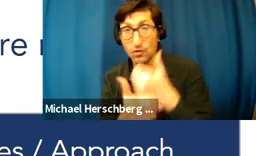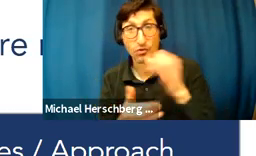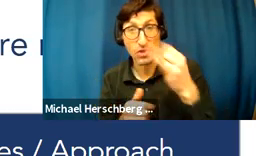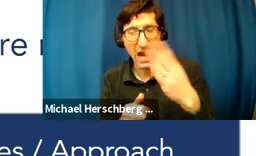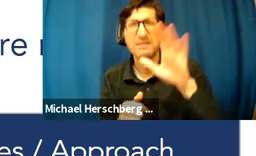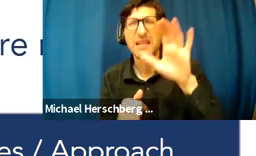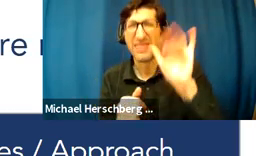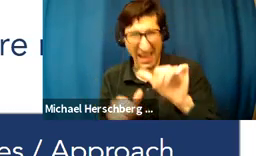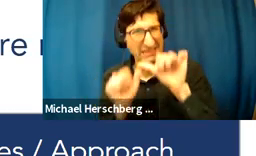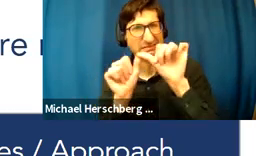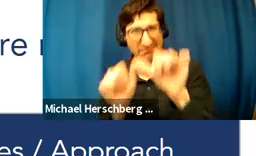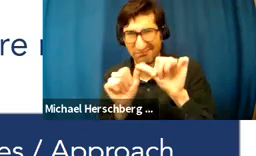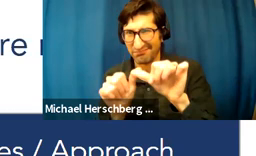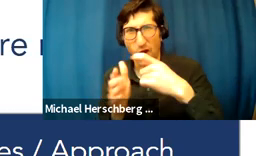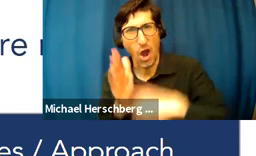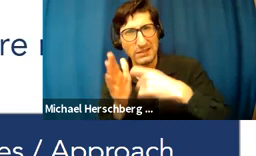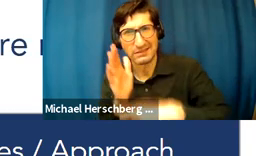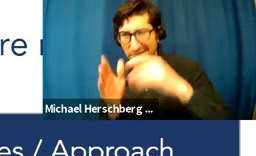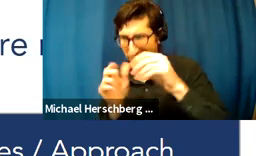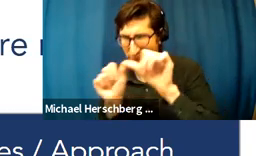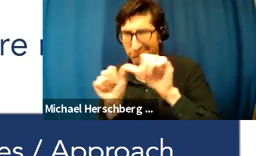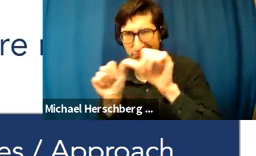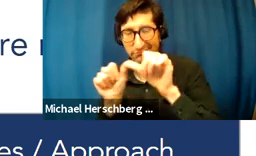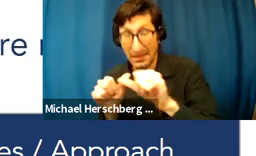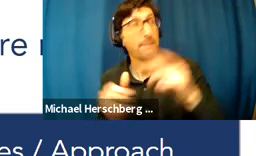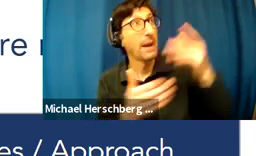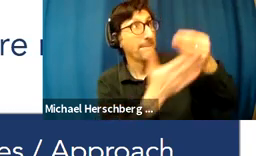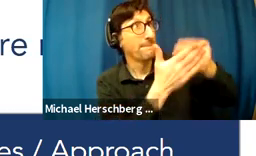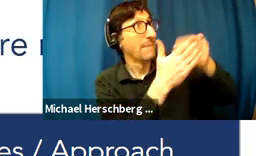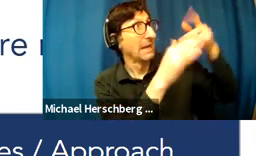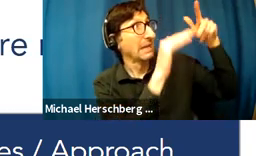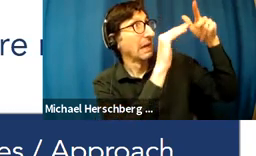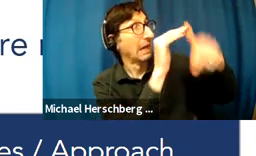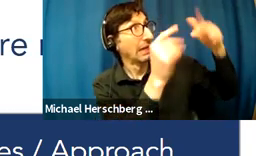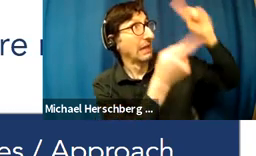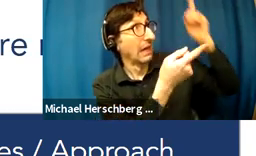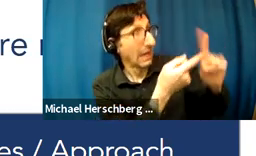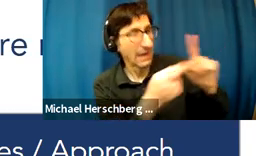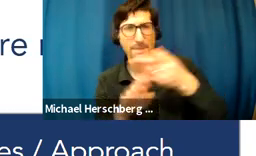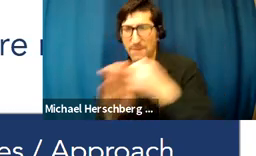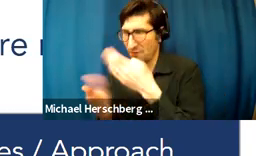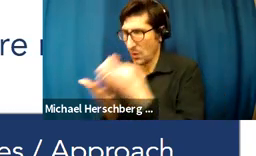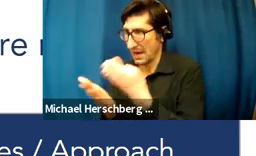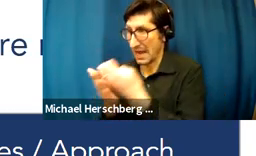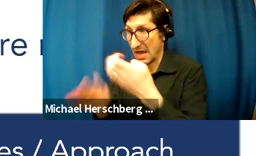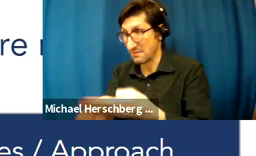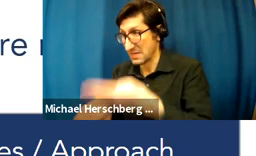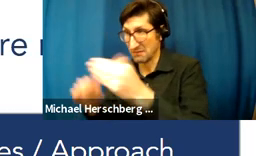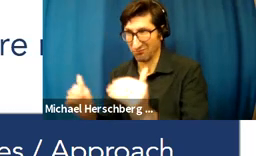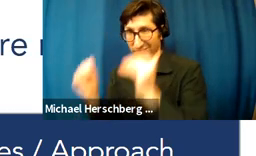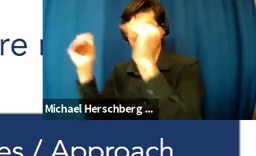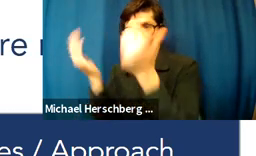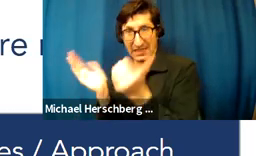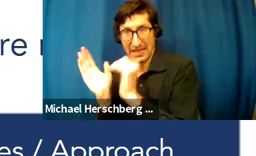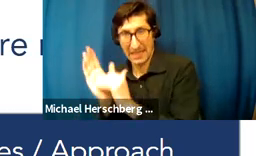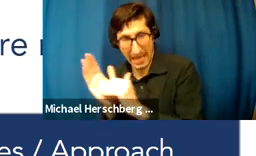ongoing expenses, and that as ARRA funds dried up before the economy fully recovered, districts across the US